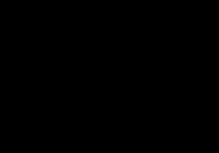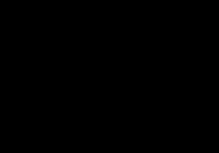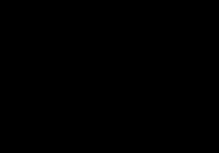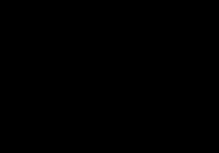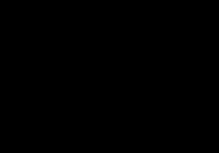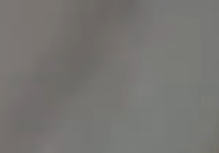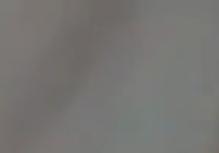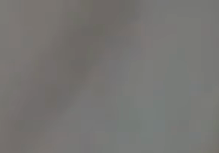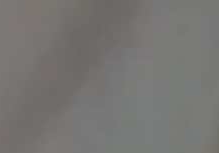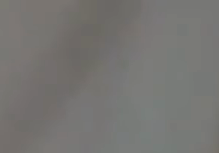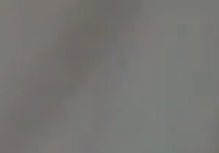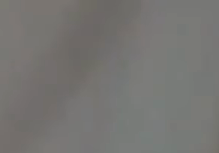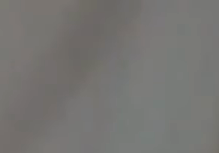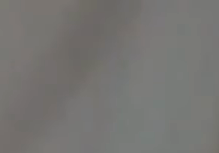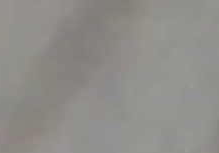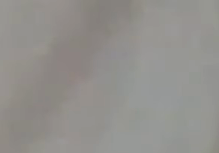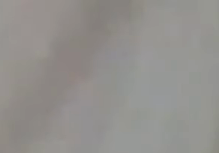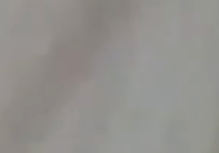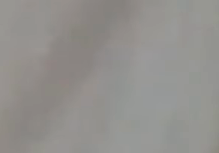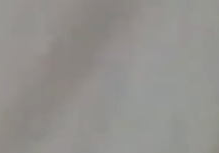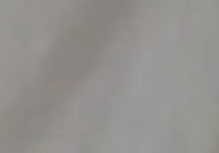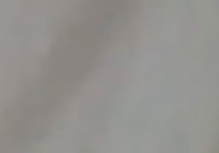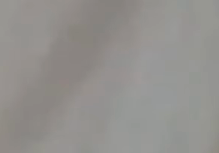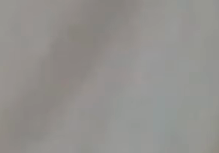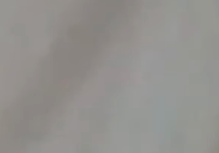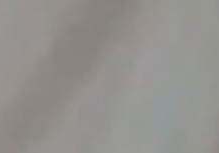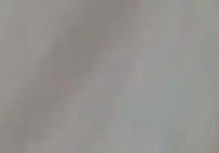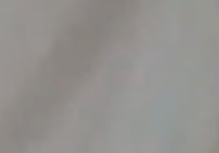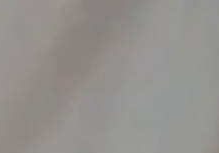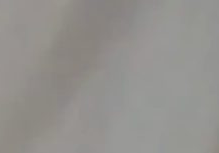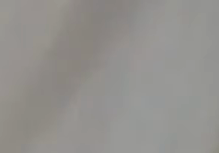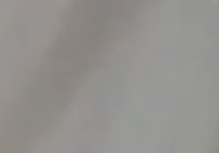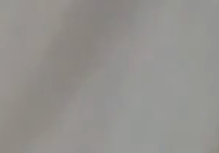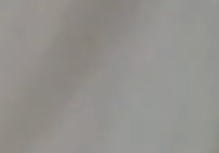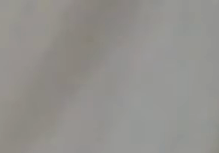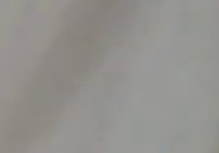student in school to use, like a 5 to 7-year-old?